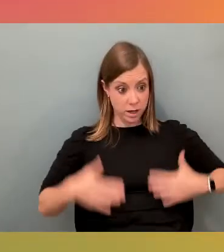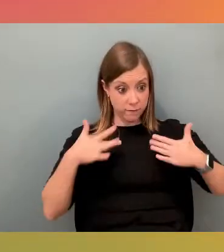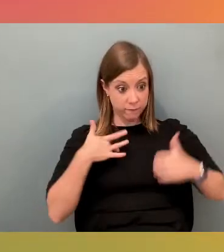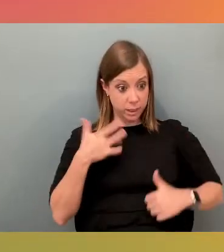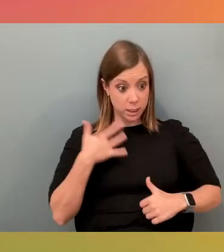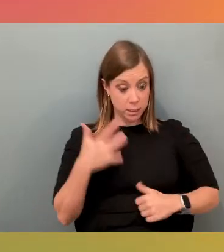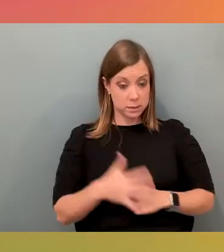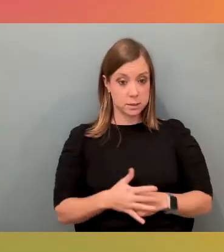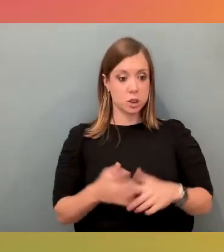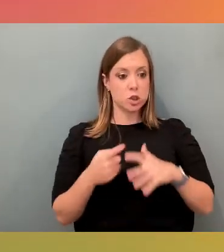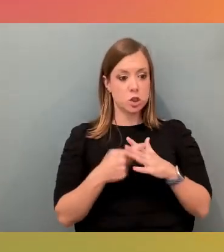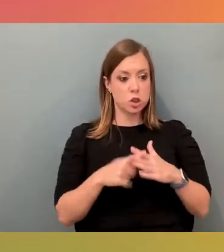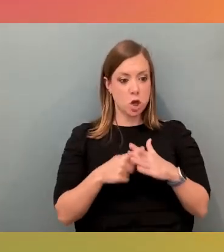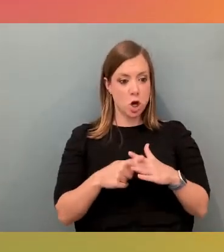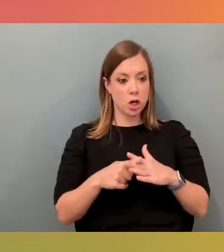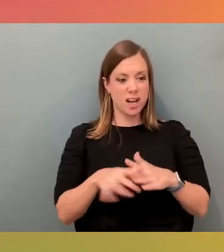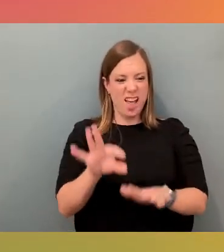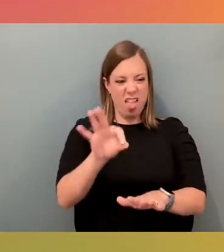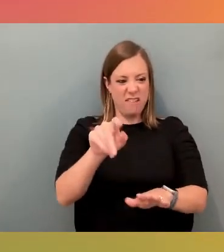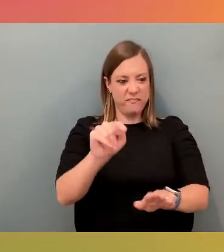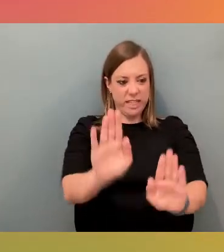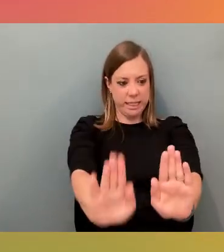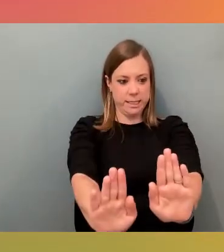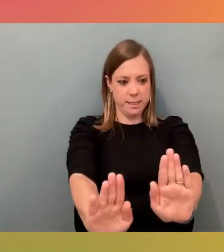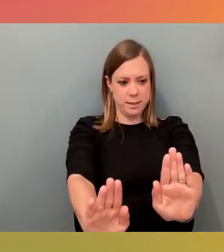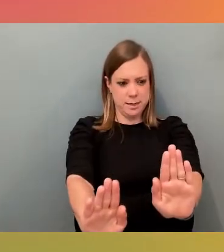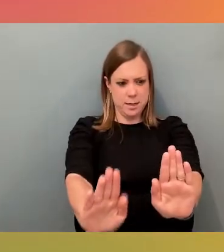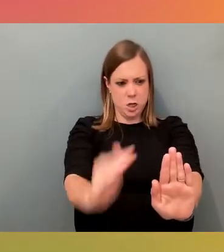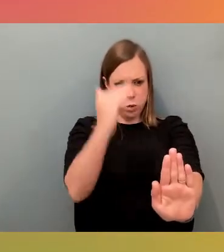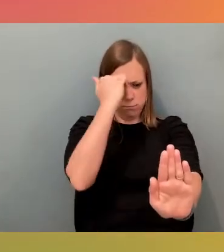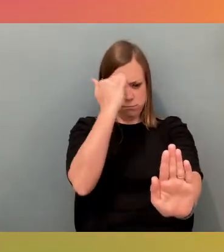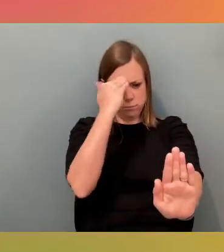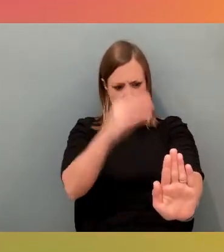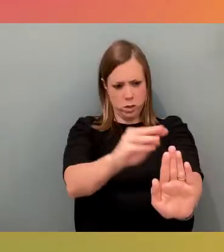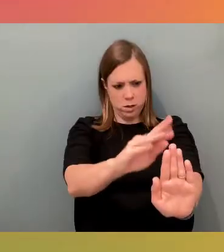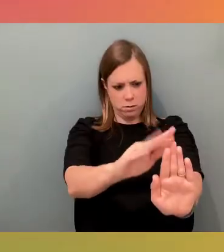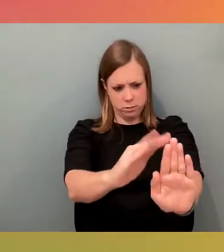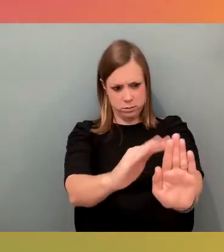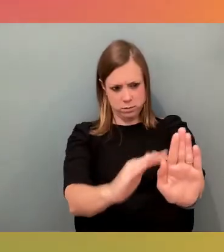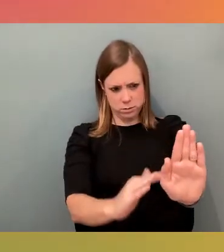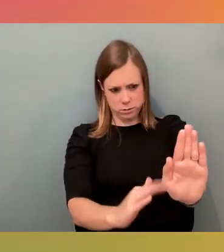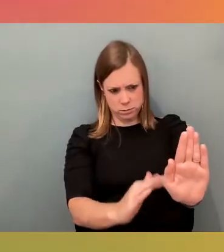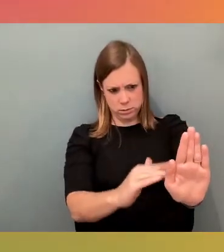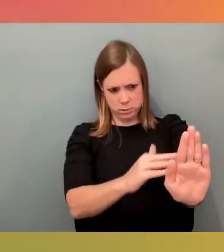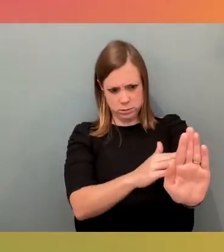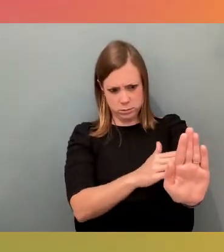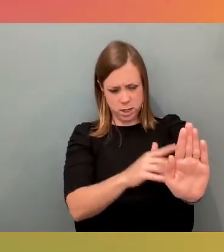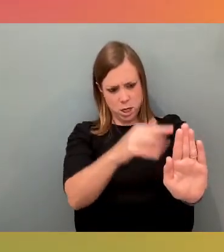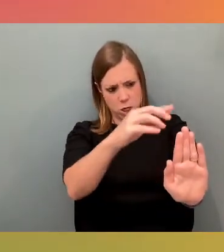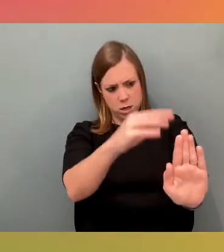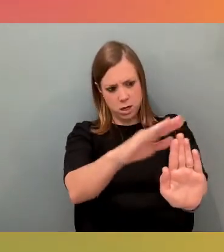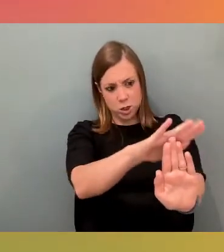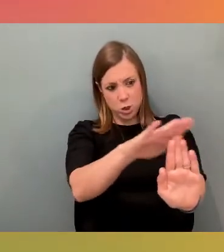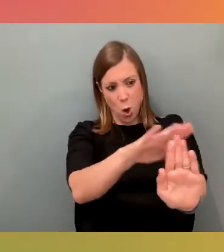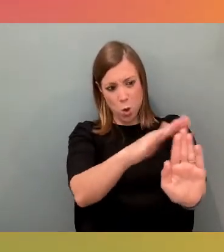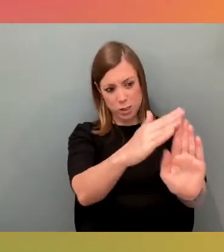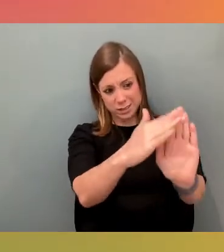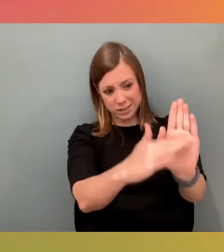We're starting at the soles of your feet, your toes, your heels. See if you can